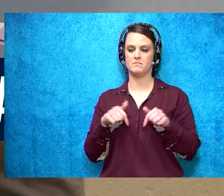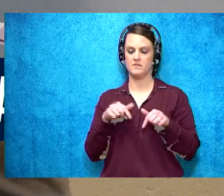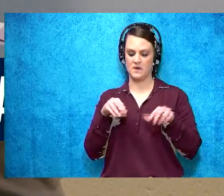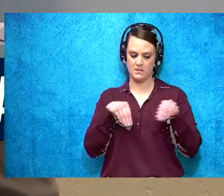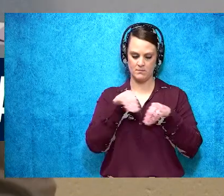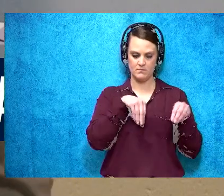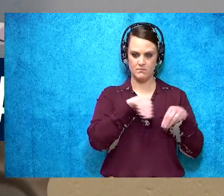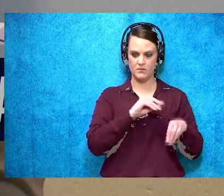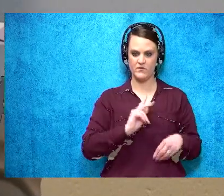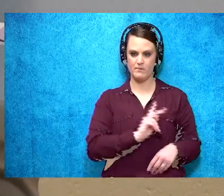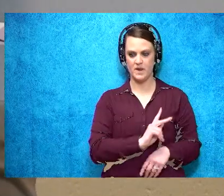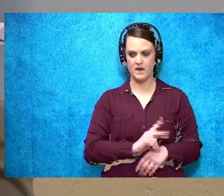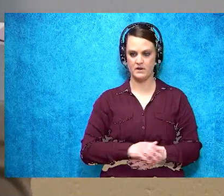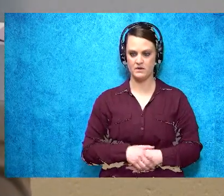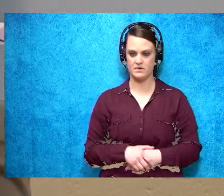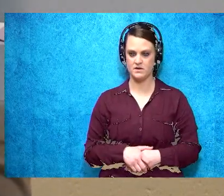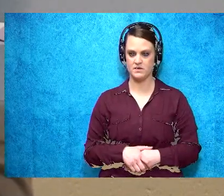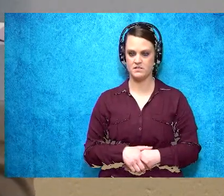my parentheses